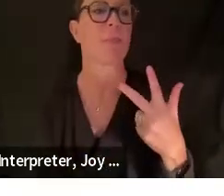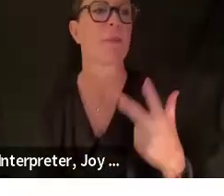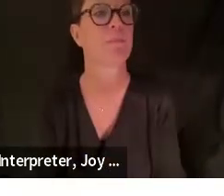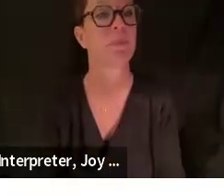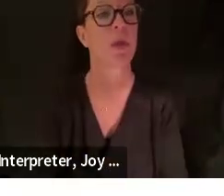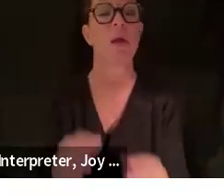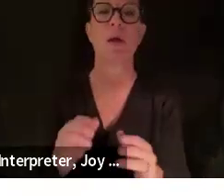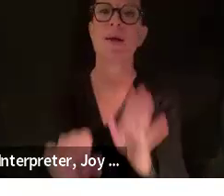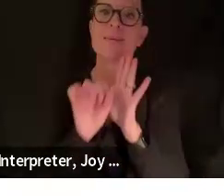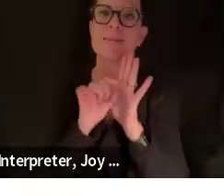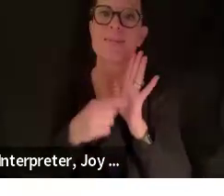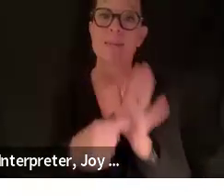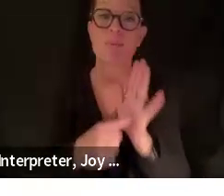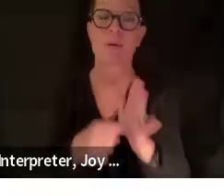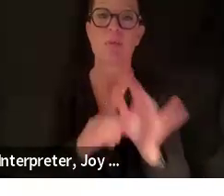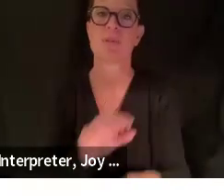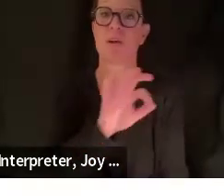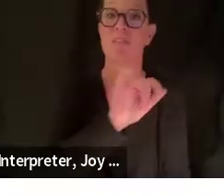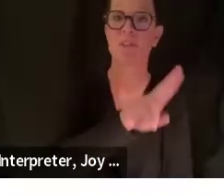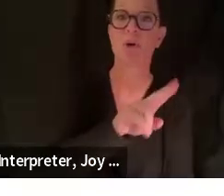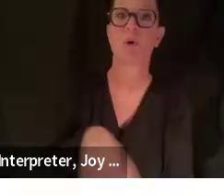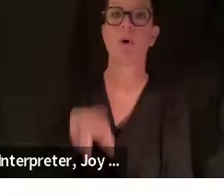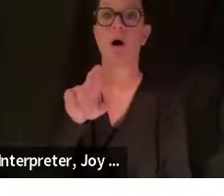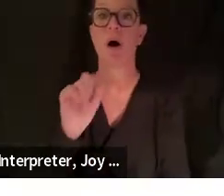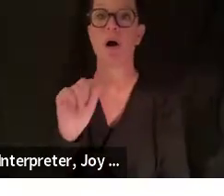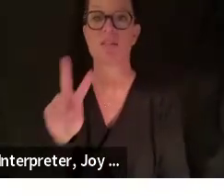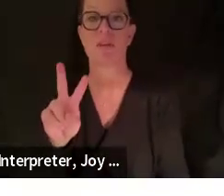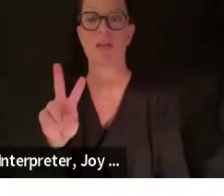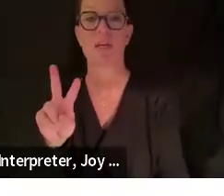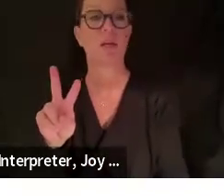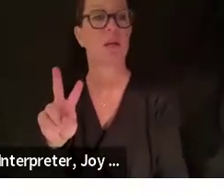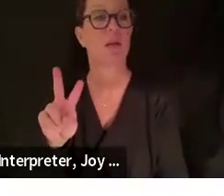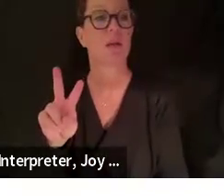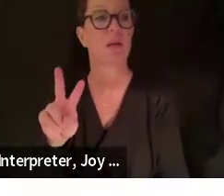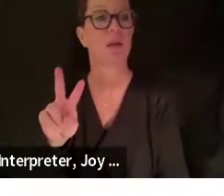There are many common symptoms between flu, RSV, and